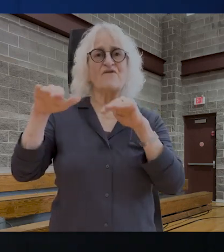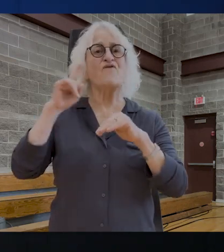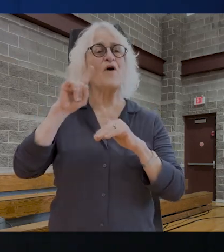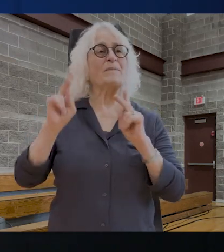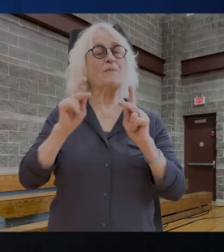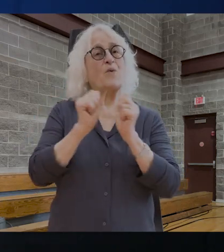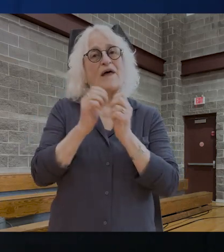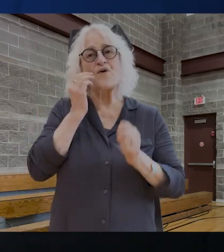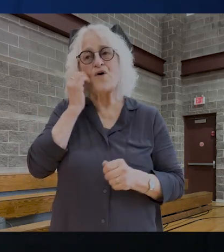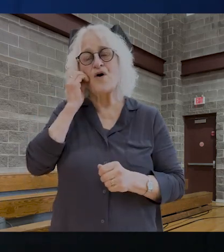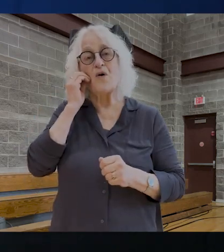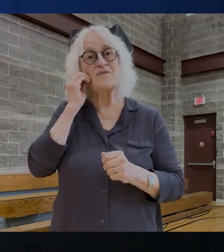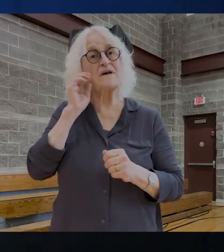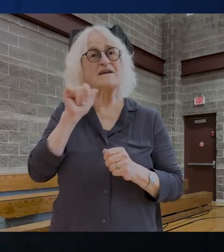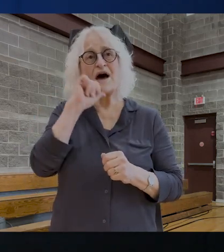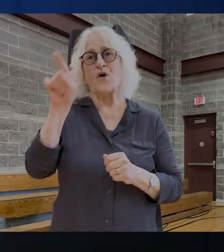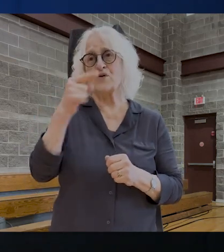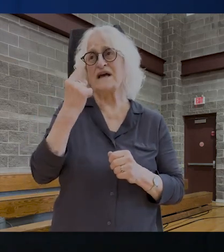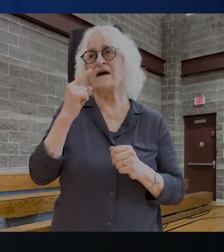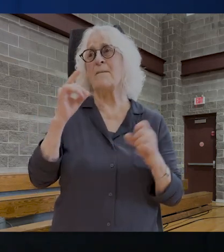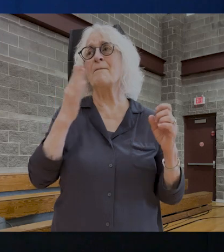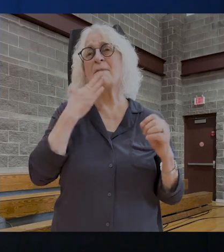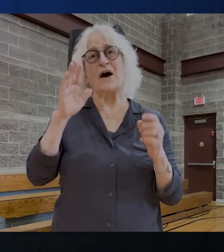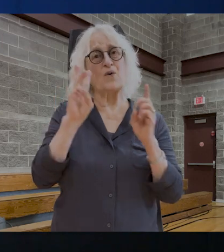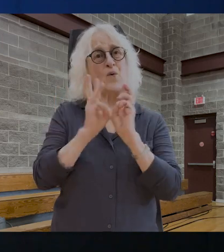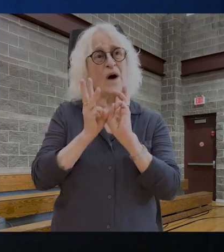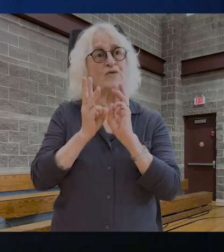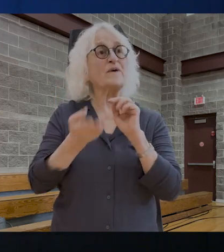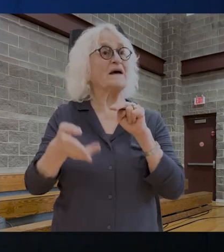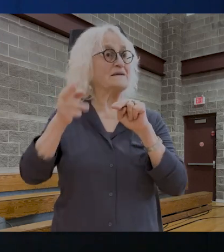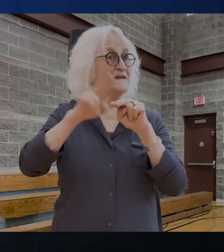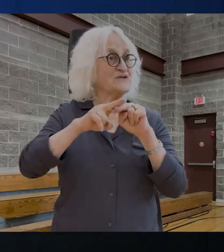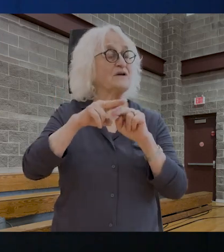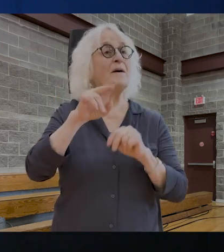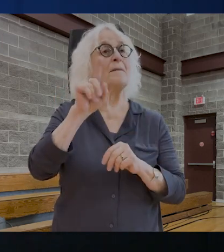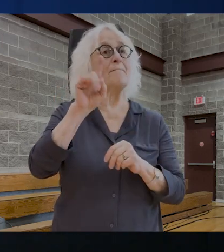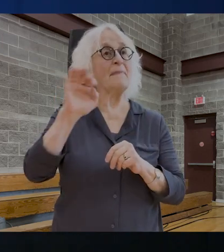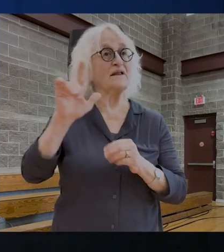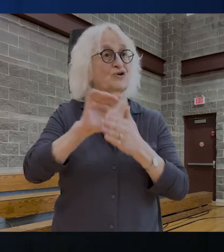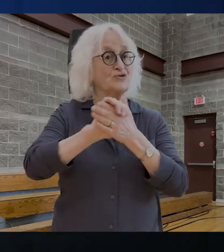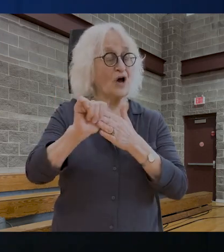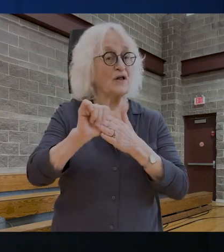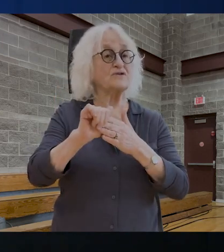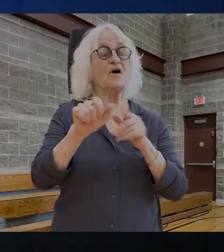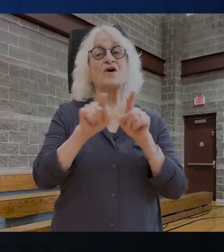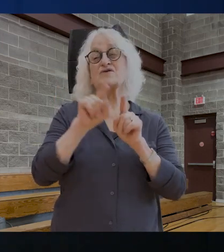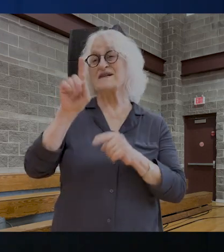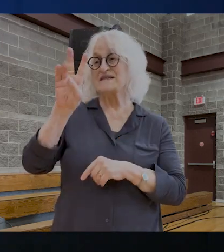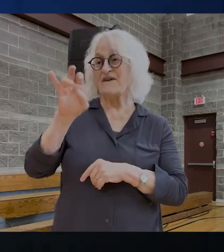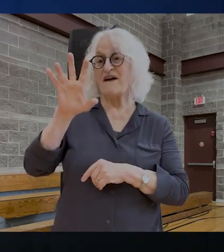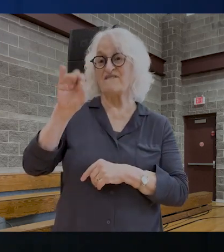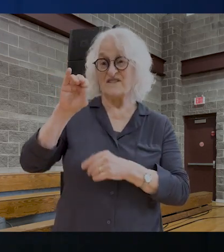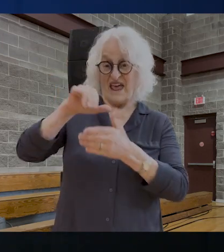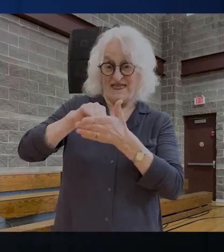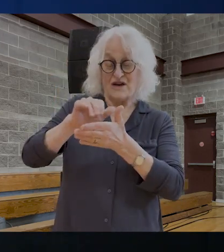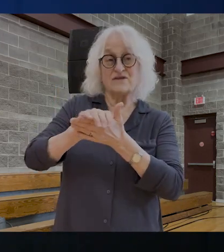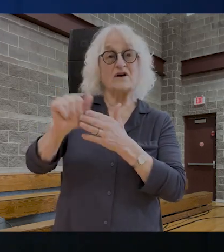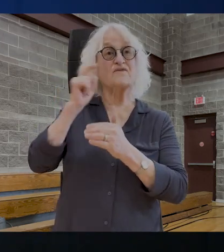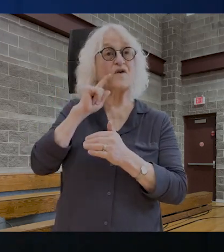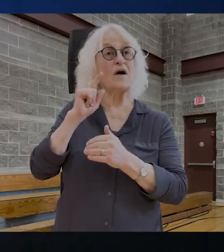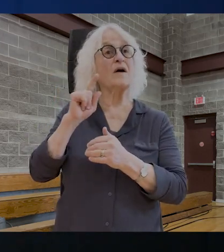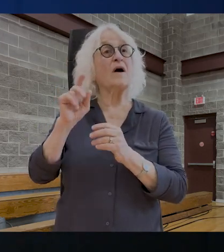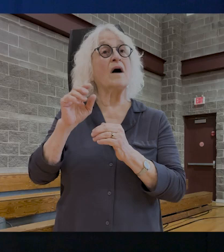beyond extreme winter weather with the addition of $1 million. This budget dedicates $750,000 for